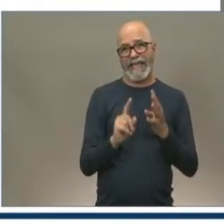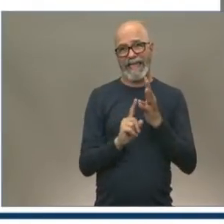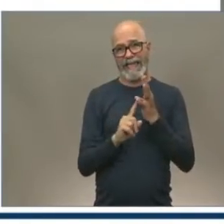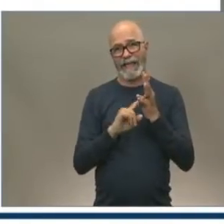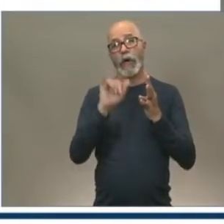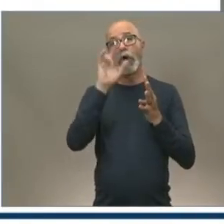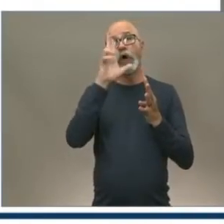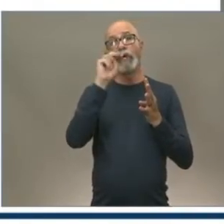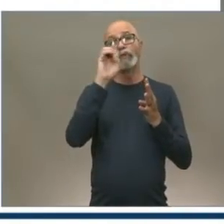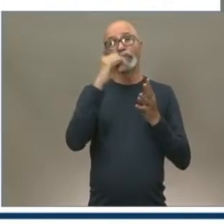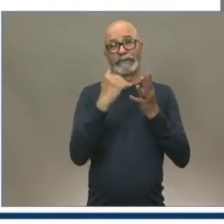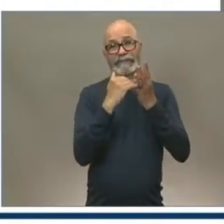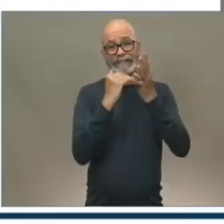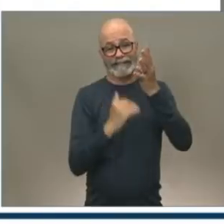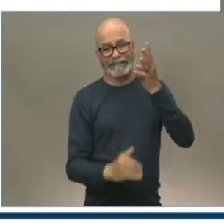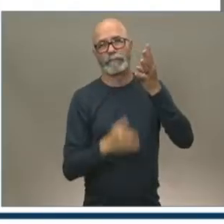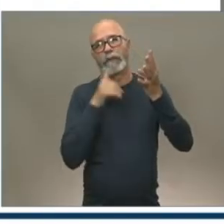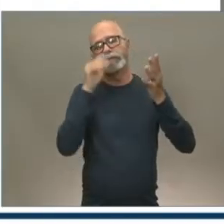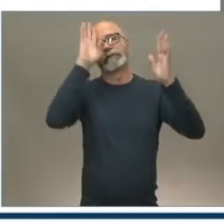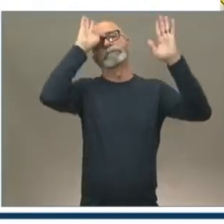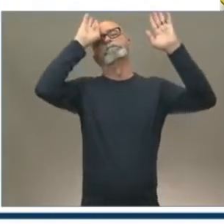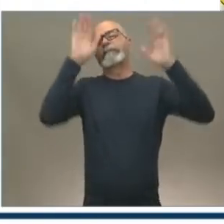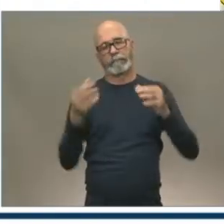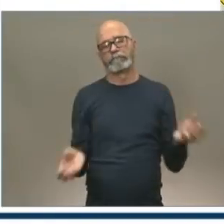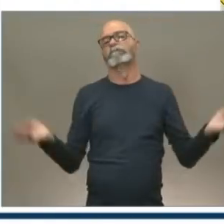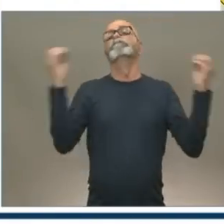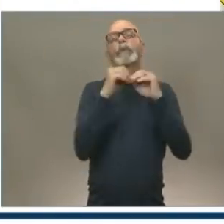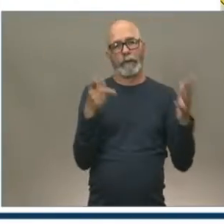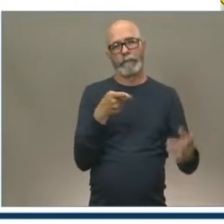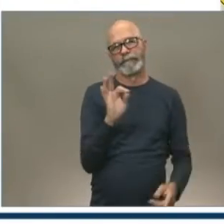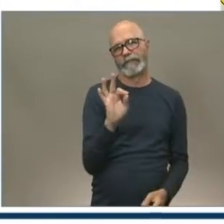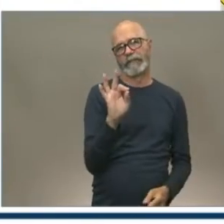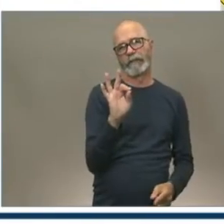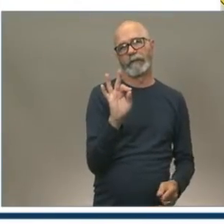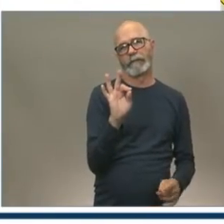than we initially anticipated. Keith, go ahead with your follow-up.